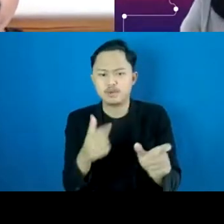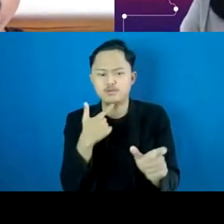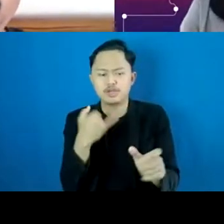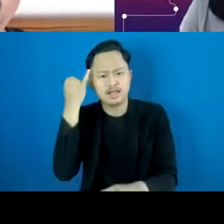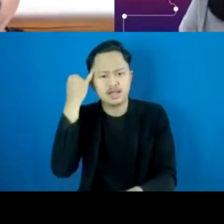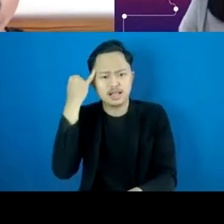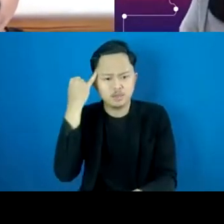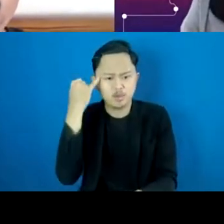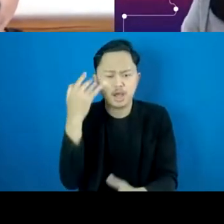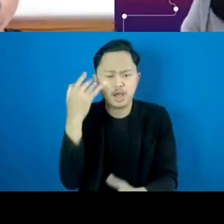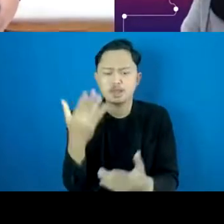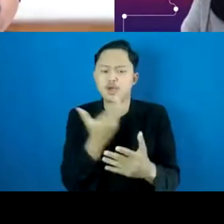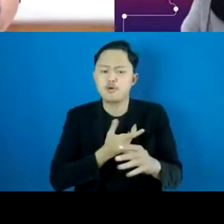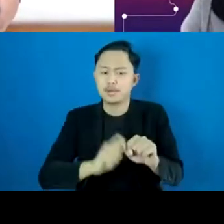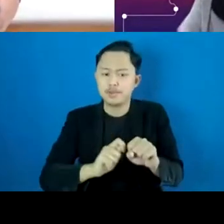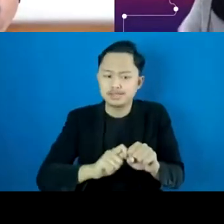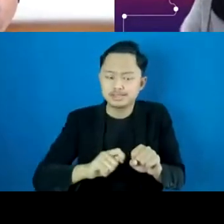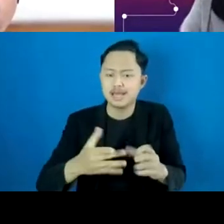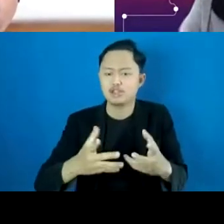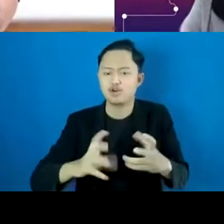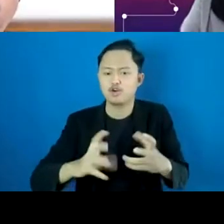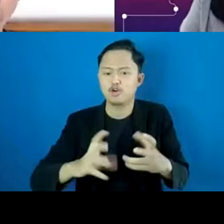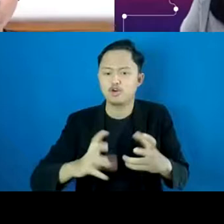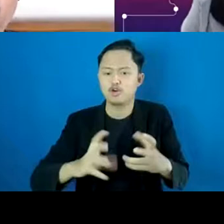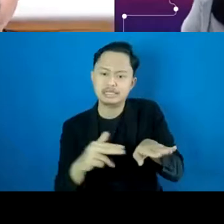to maintain and operate chargers getting into that.